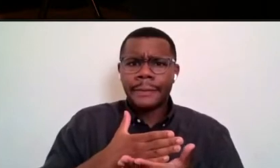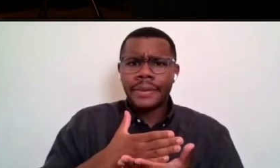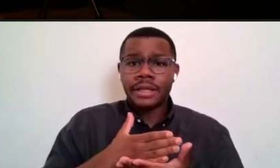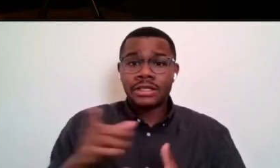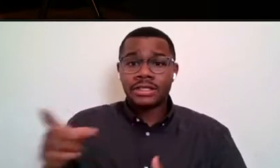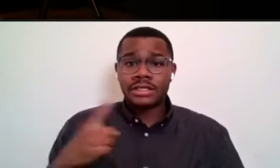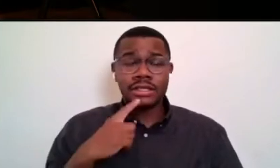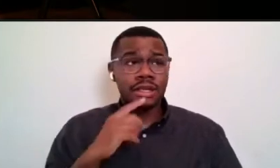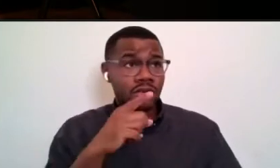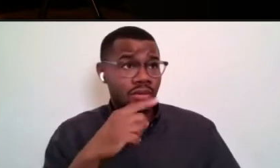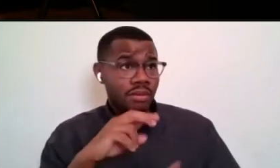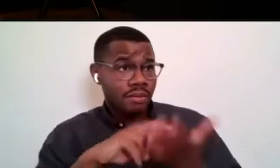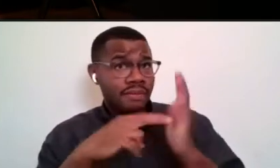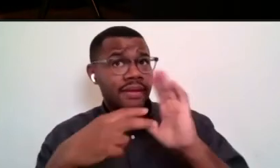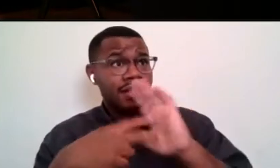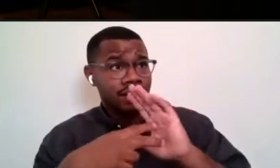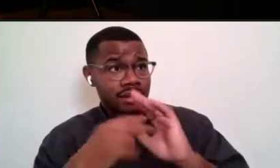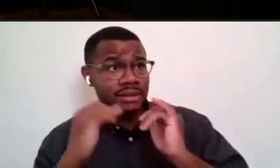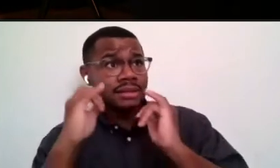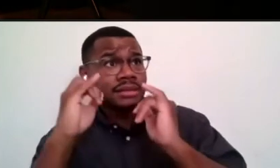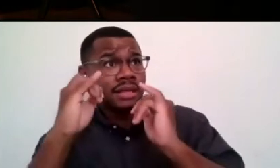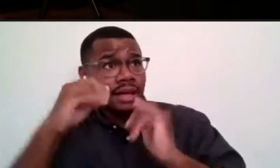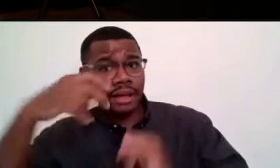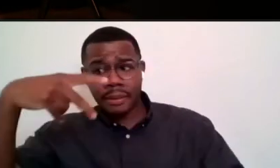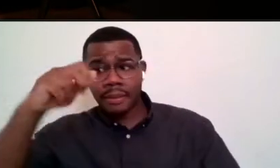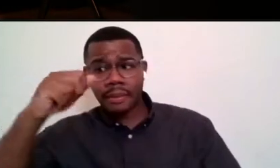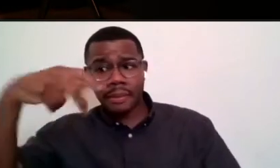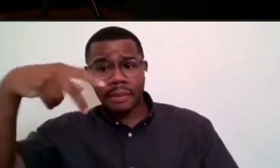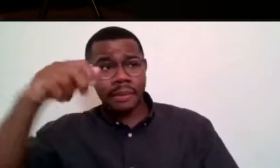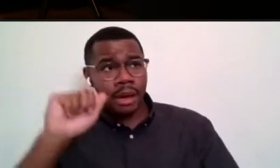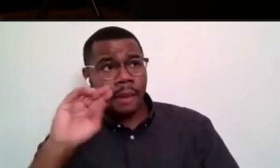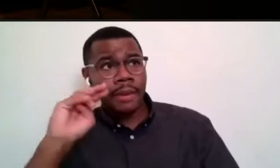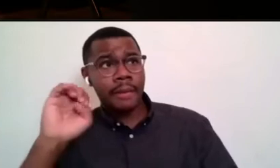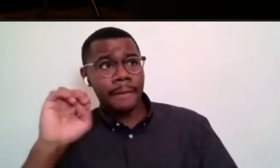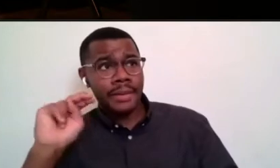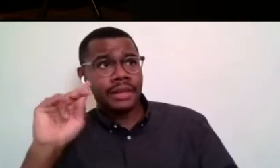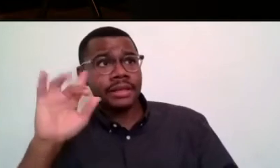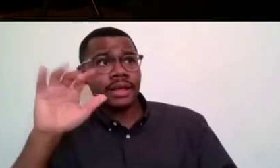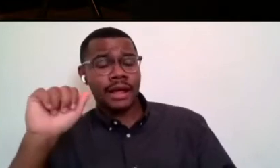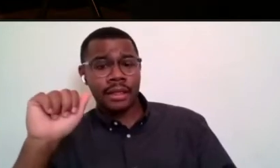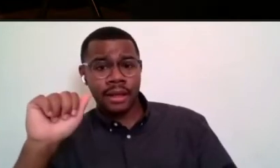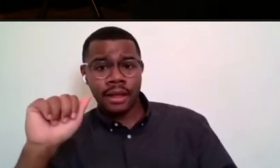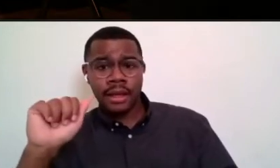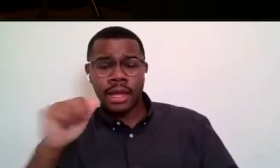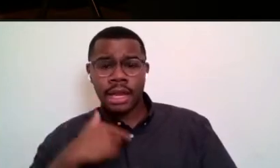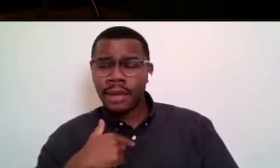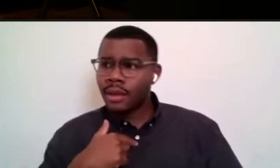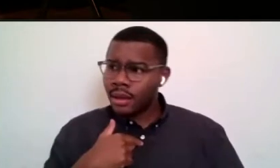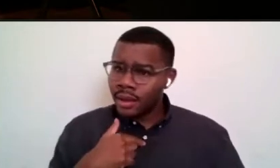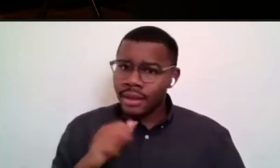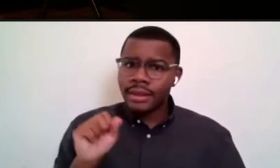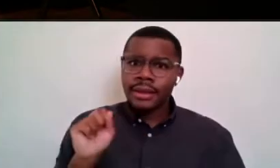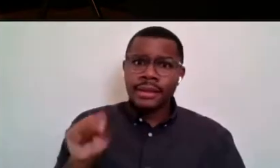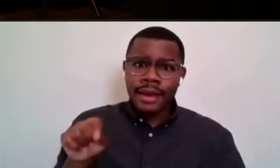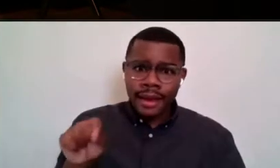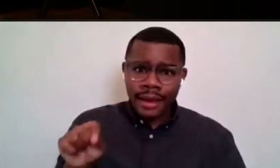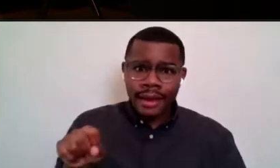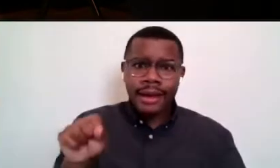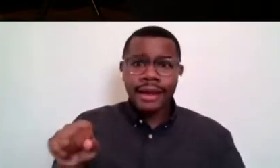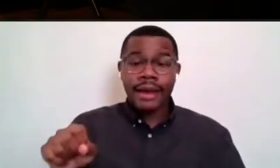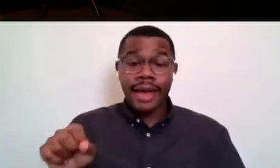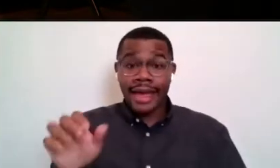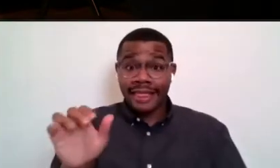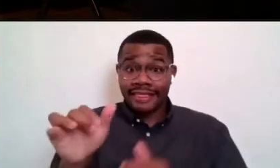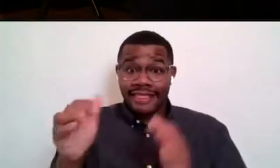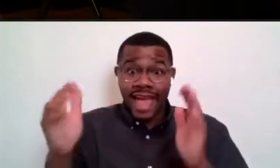they're like, yes, because it's South Africa, right? And all of a sudden, the room is taken off because it's like, and they tell me that Nelson